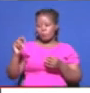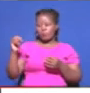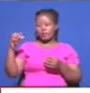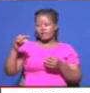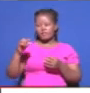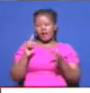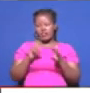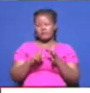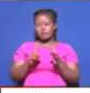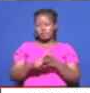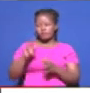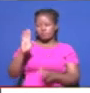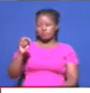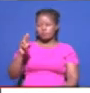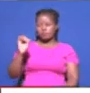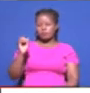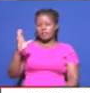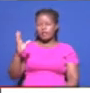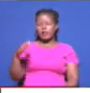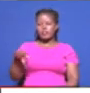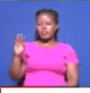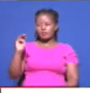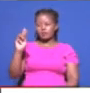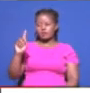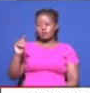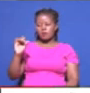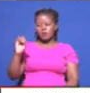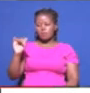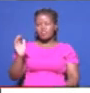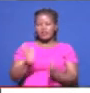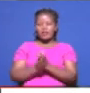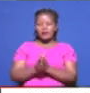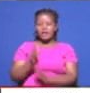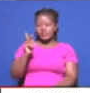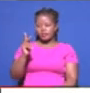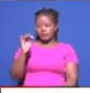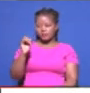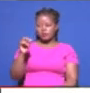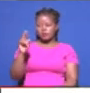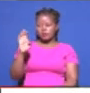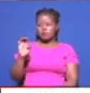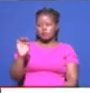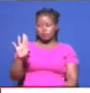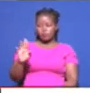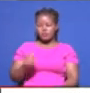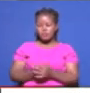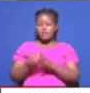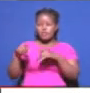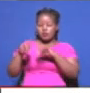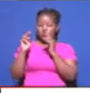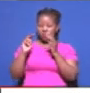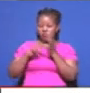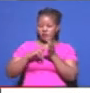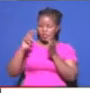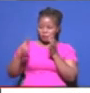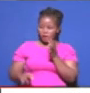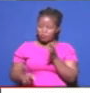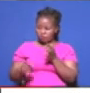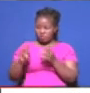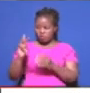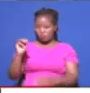Erica Mutai, and Fred Kirui. We also told that Fred Kirui actually stepped down for Dr. Mutai, and of